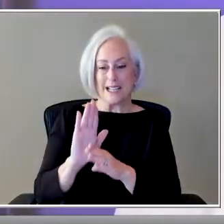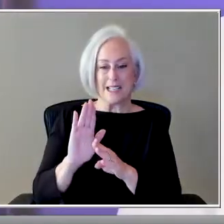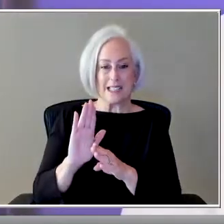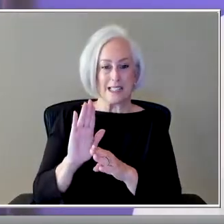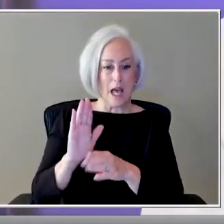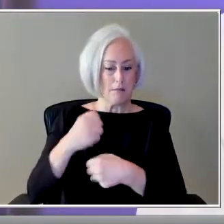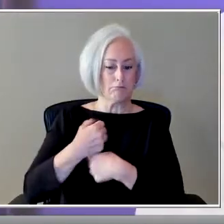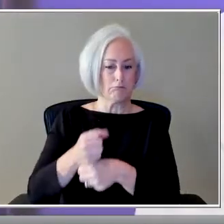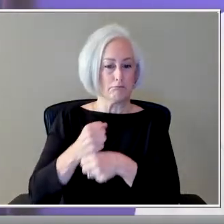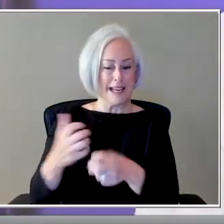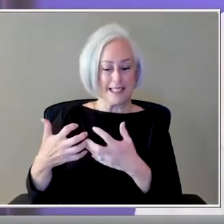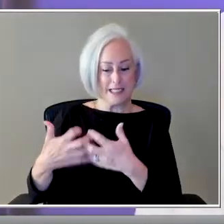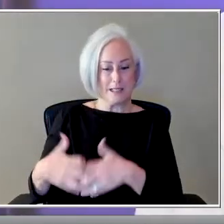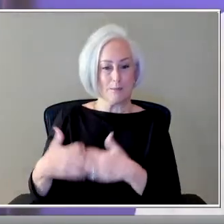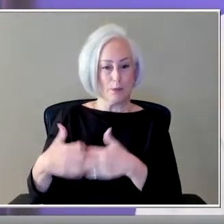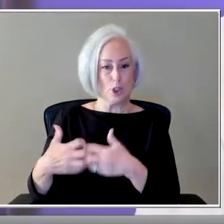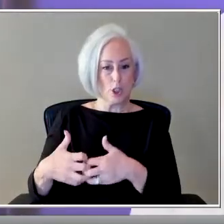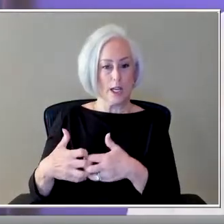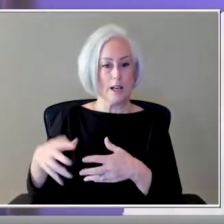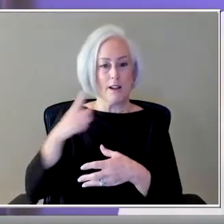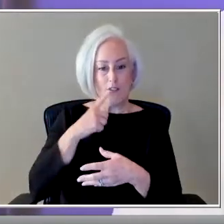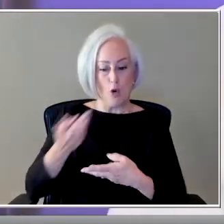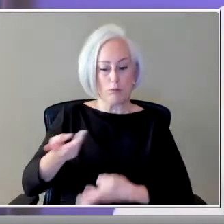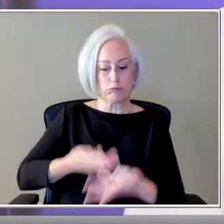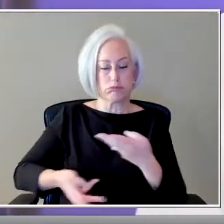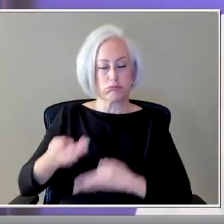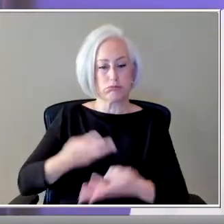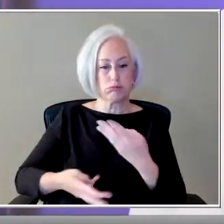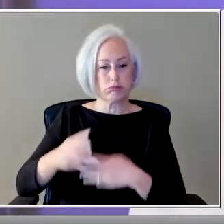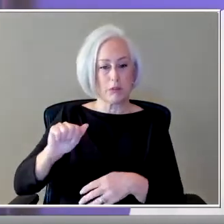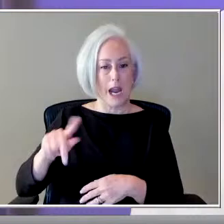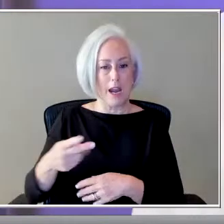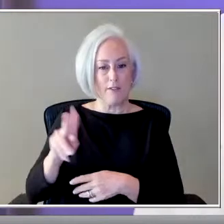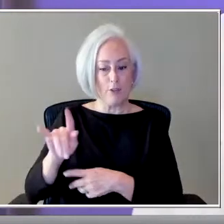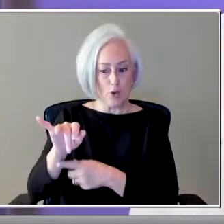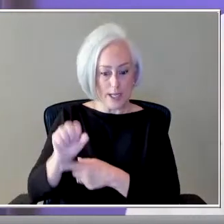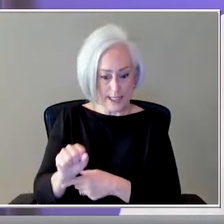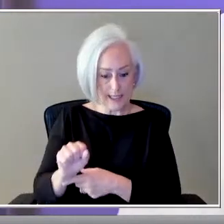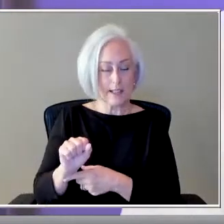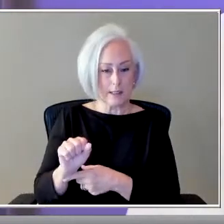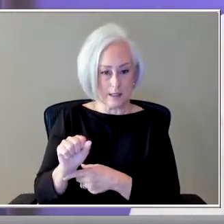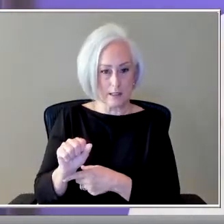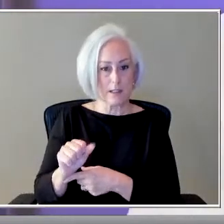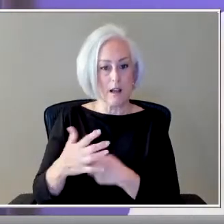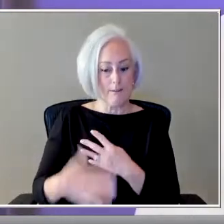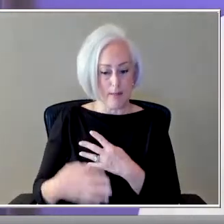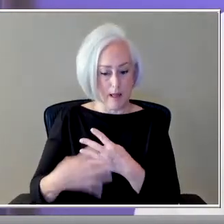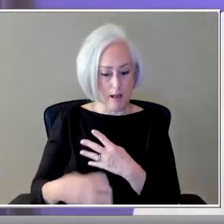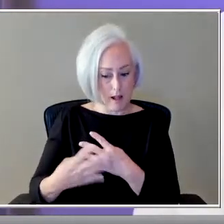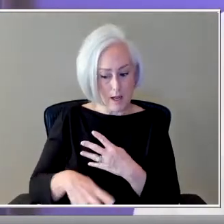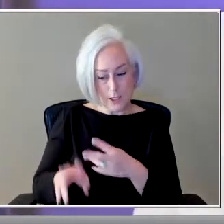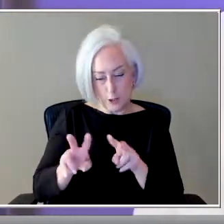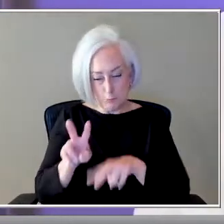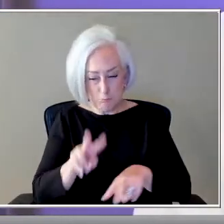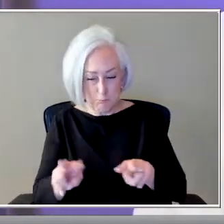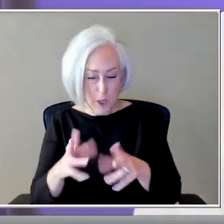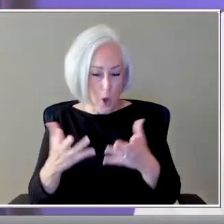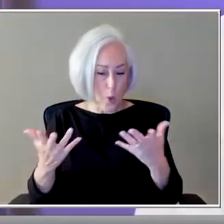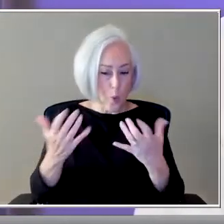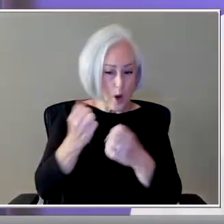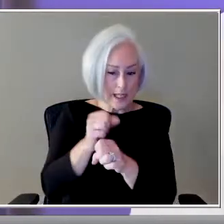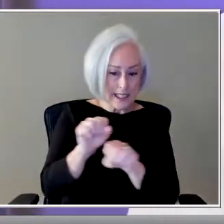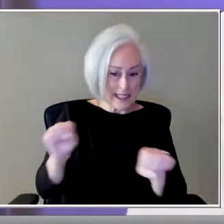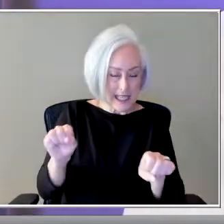the apheresis for these type of situations to start looking at the safety of this in